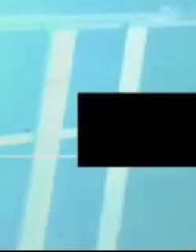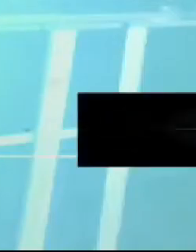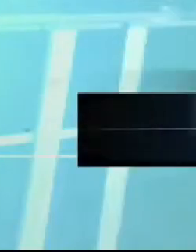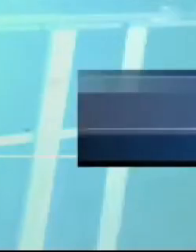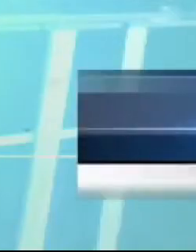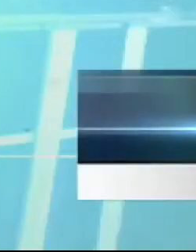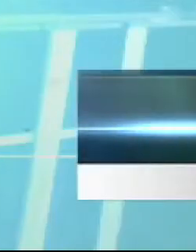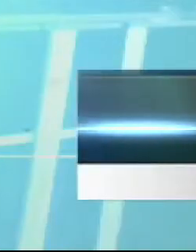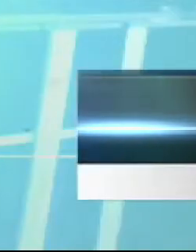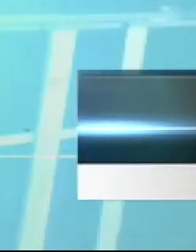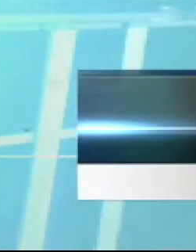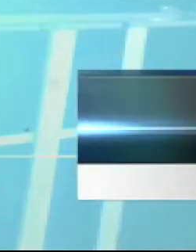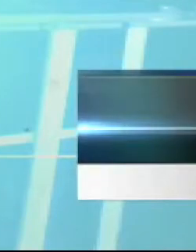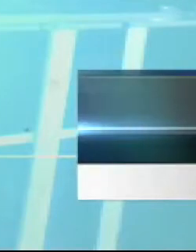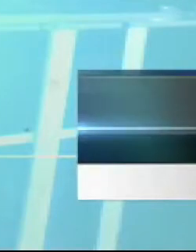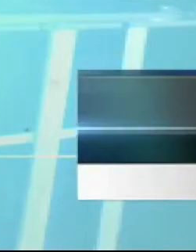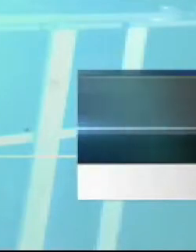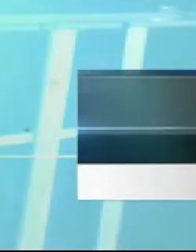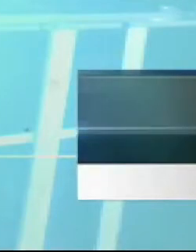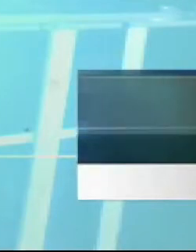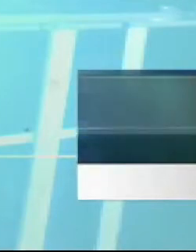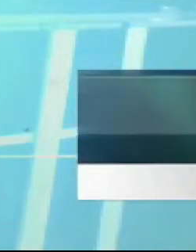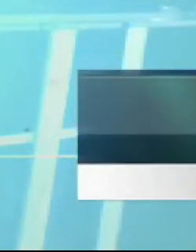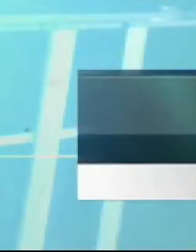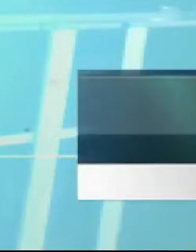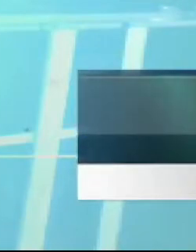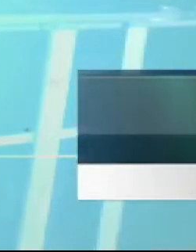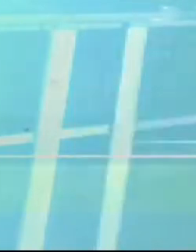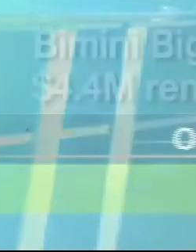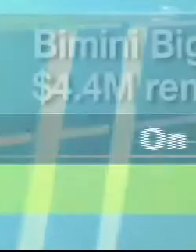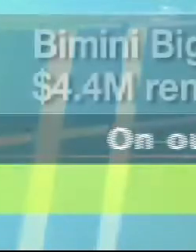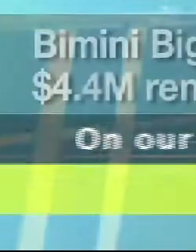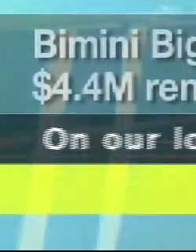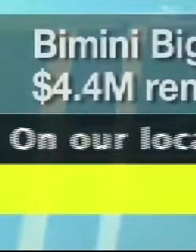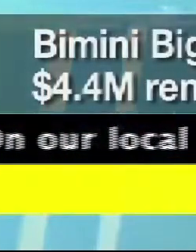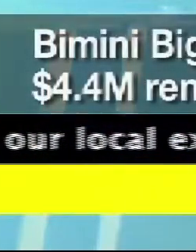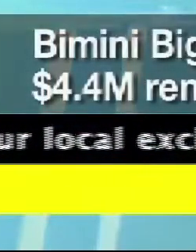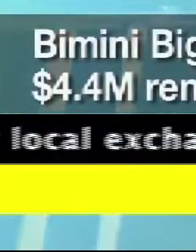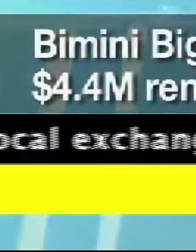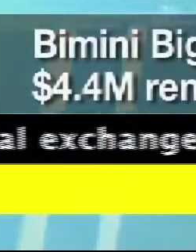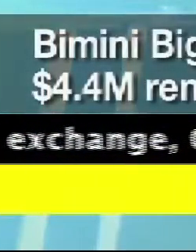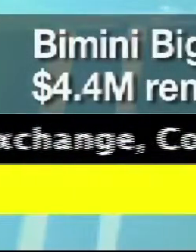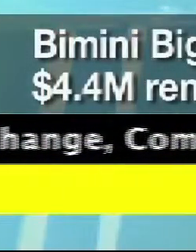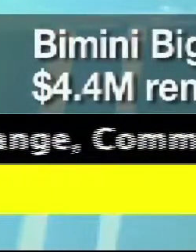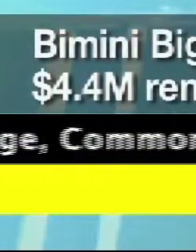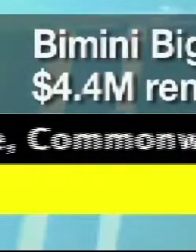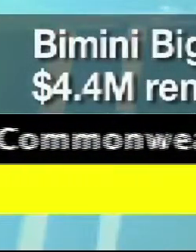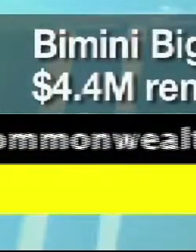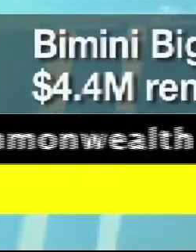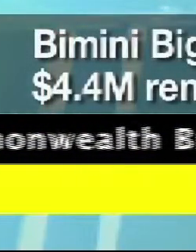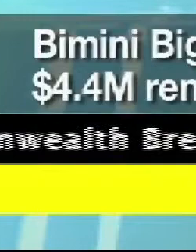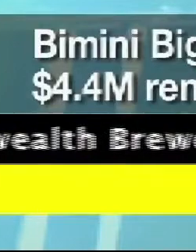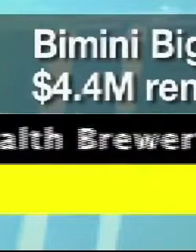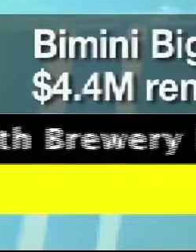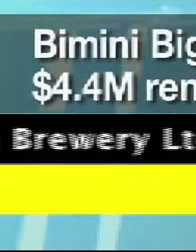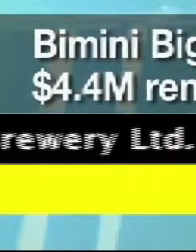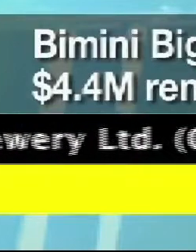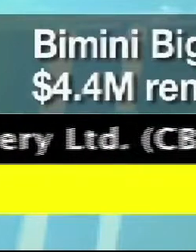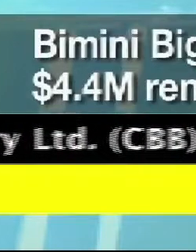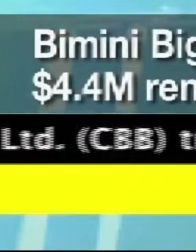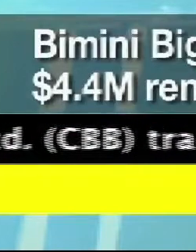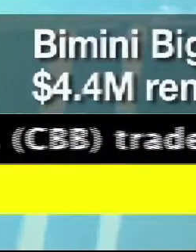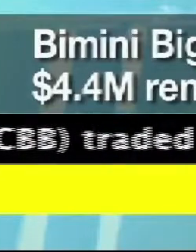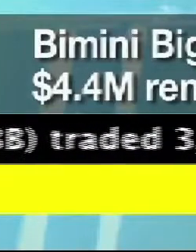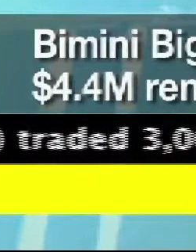This is your Royal Fidelity Business News. I'm Jimenita Swain. Bimini Big Game Resort and Marina officials say the 51